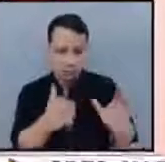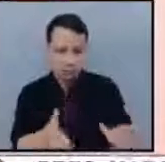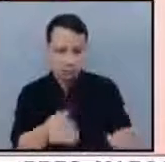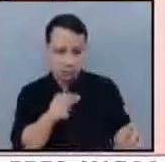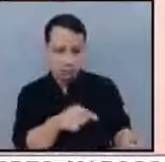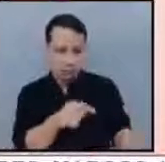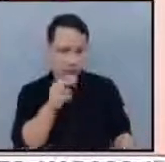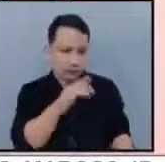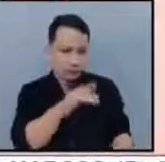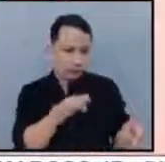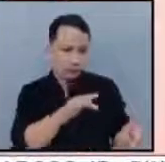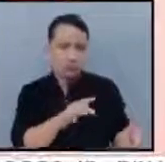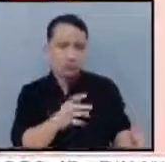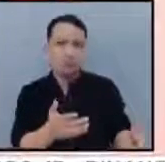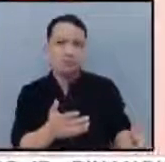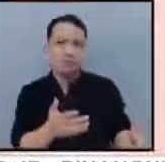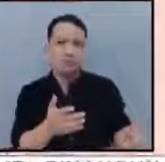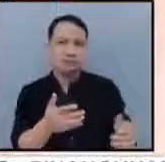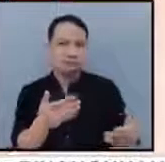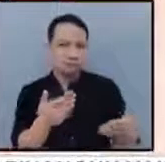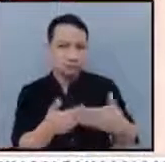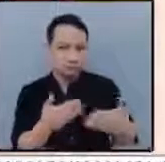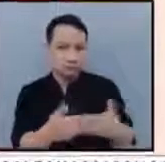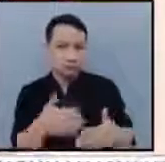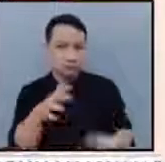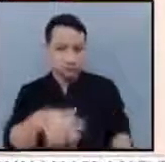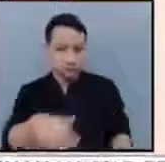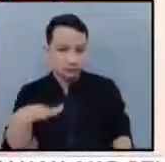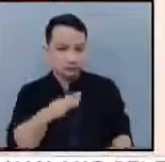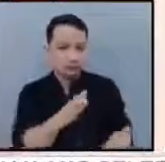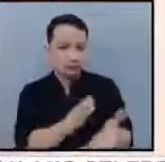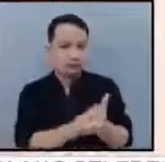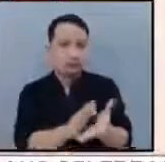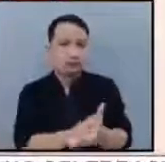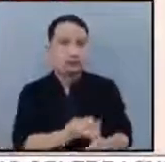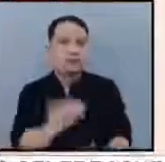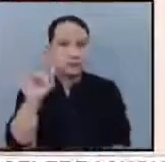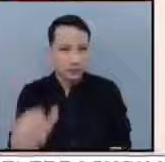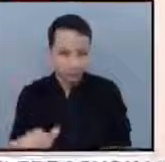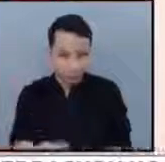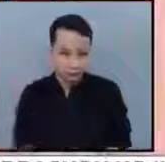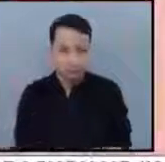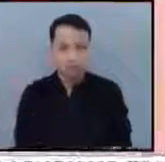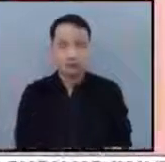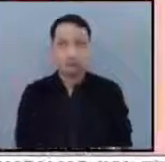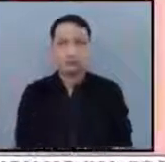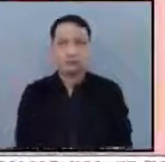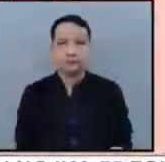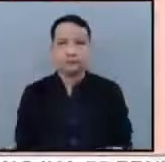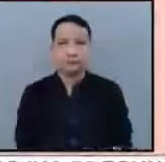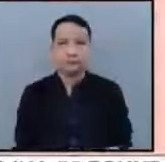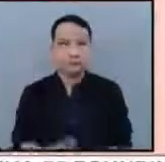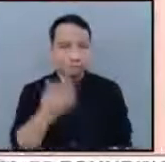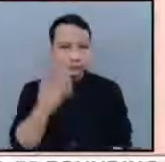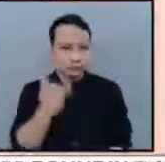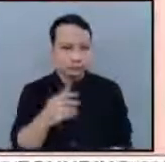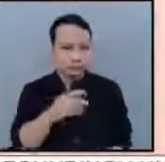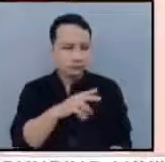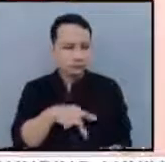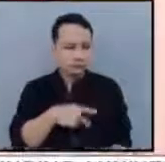though napakalapit na nila sa paralan, nag-absent pa rin. So, it worries me personally because as a